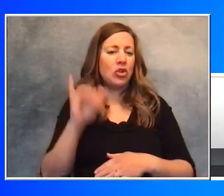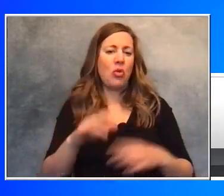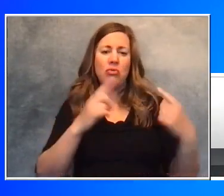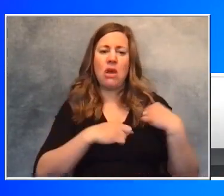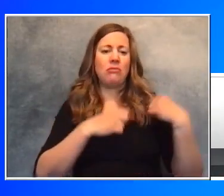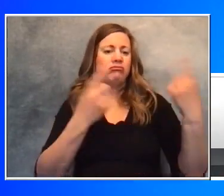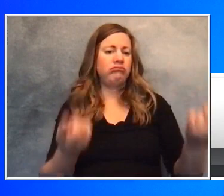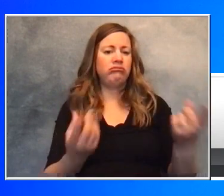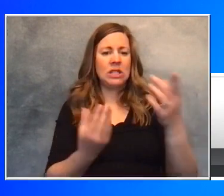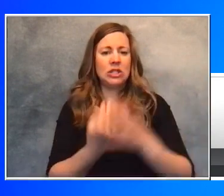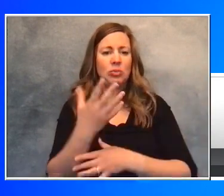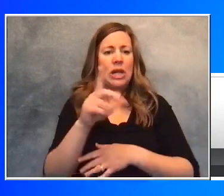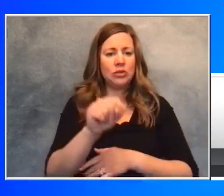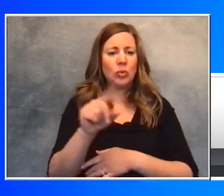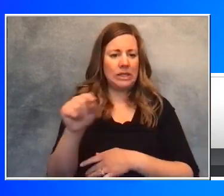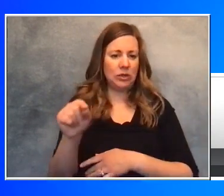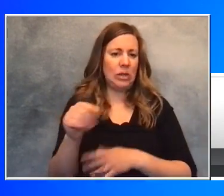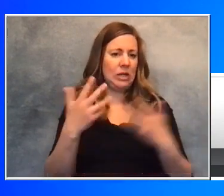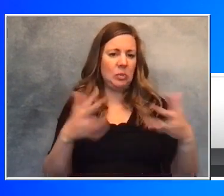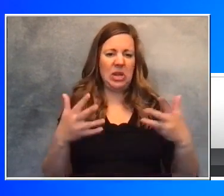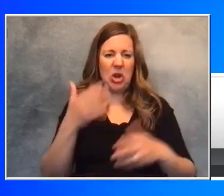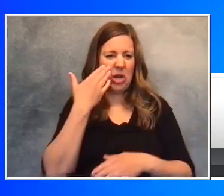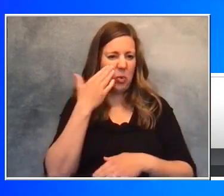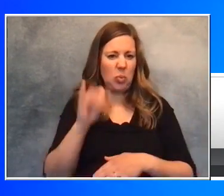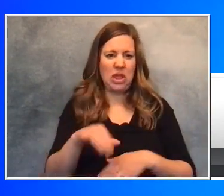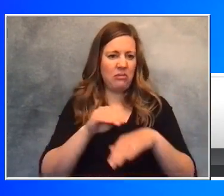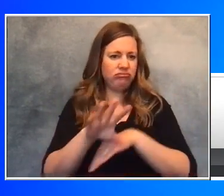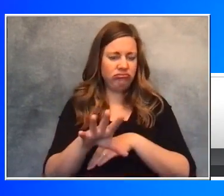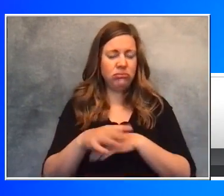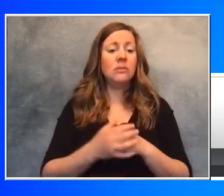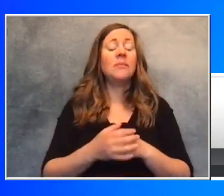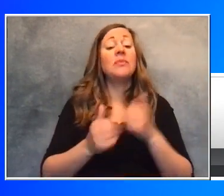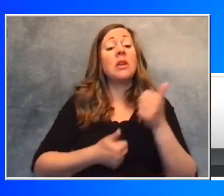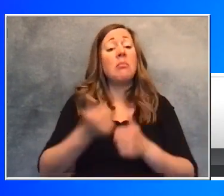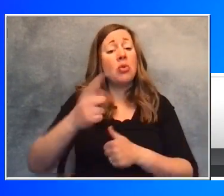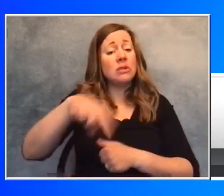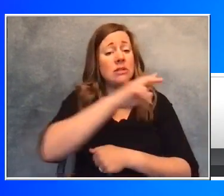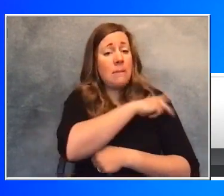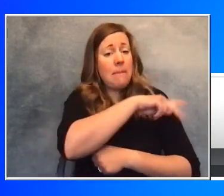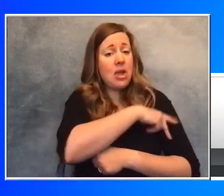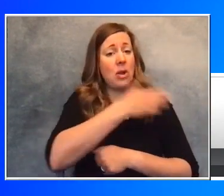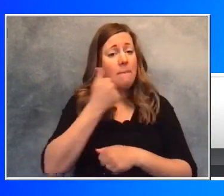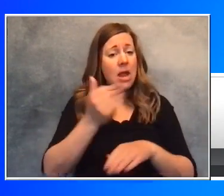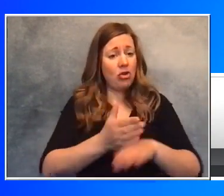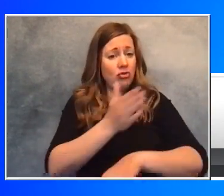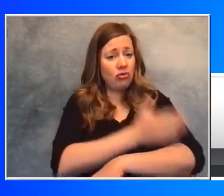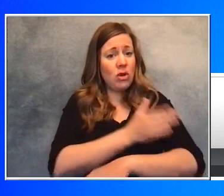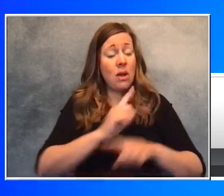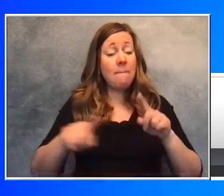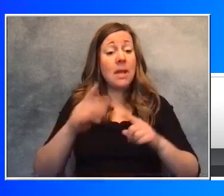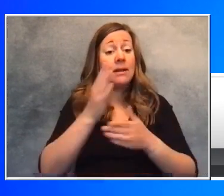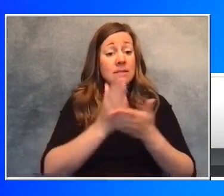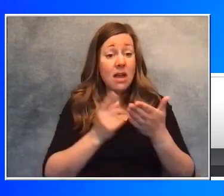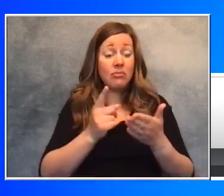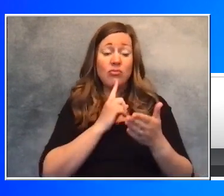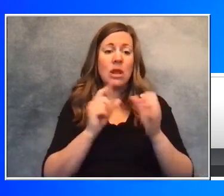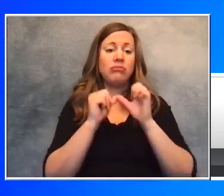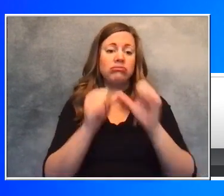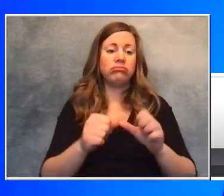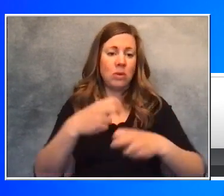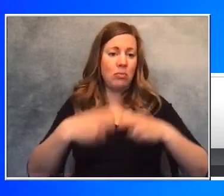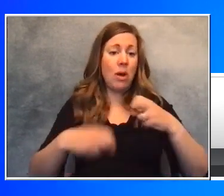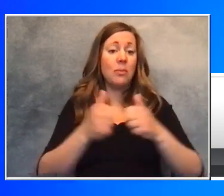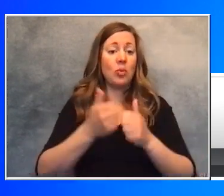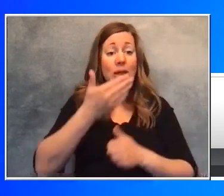spring of 2020. Most of those patients get better, but some of the patients have had continued problems with smell and